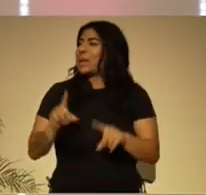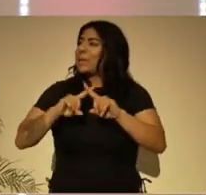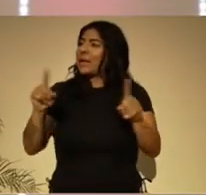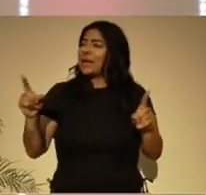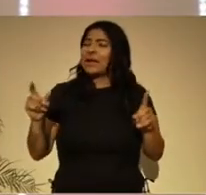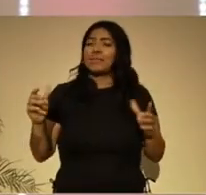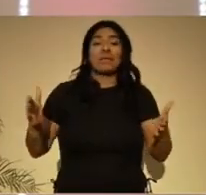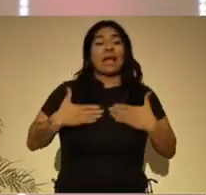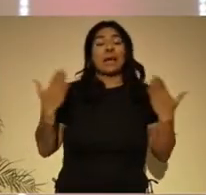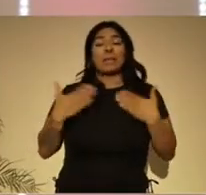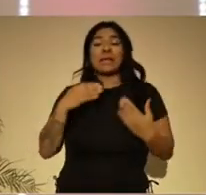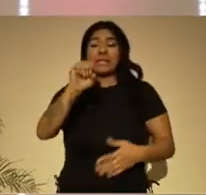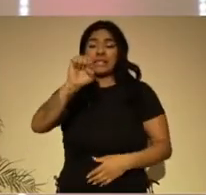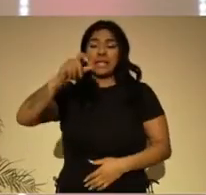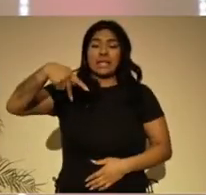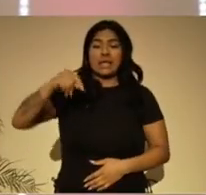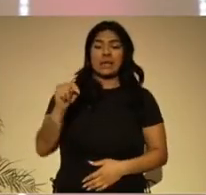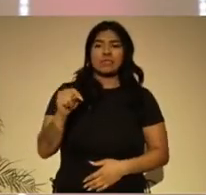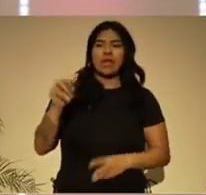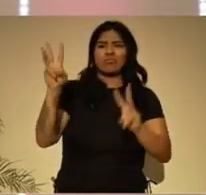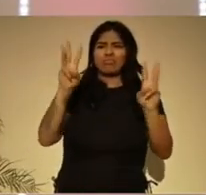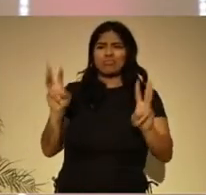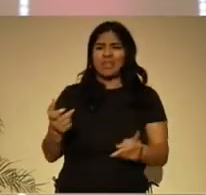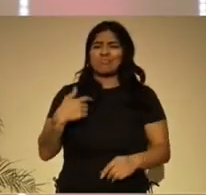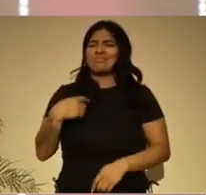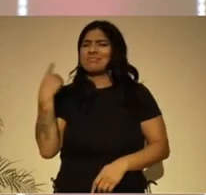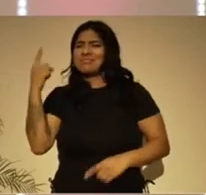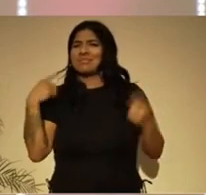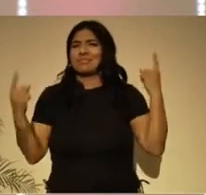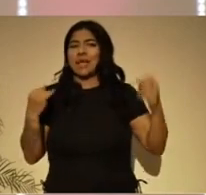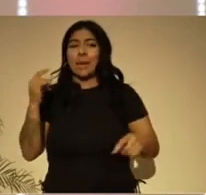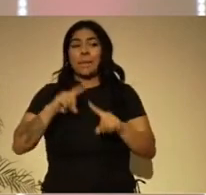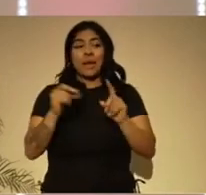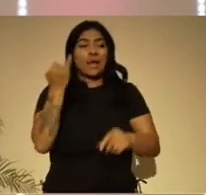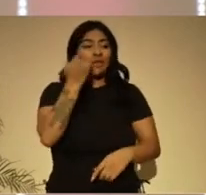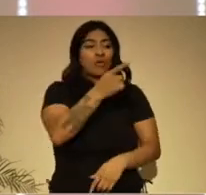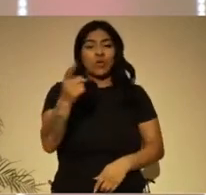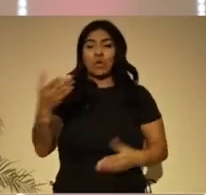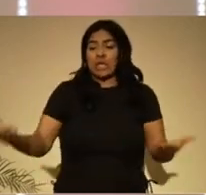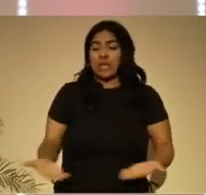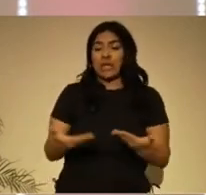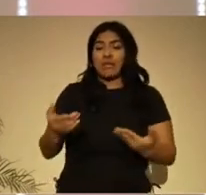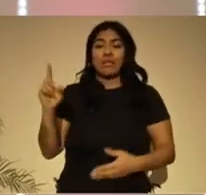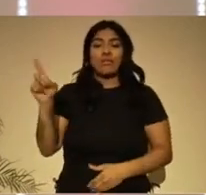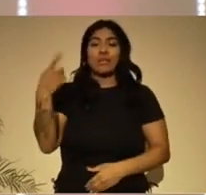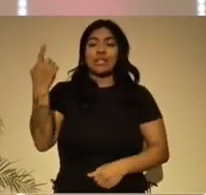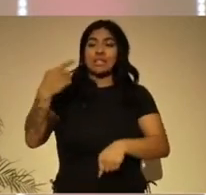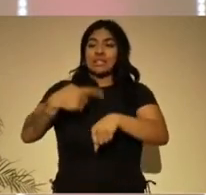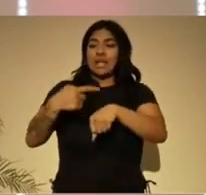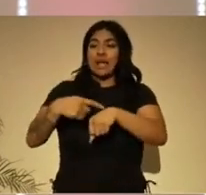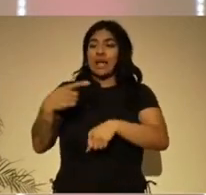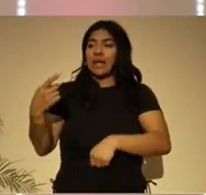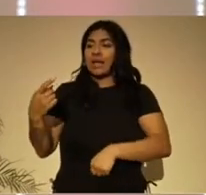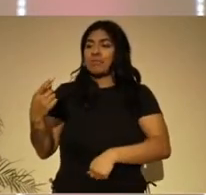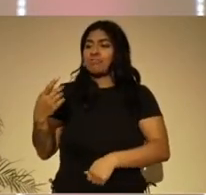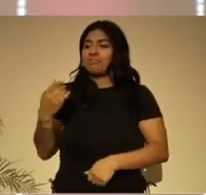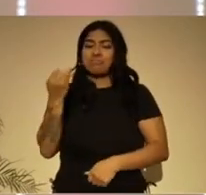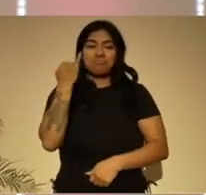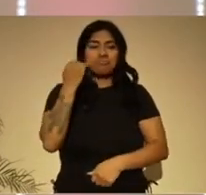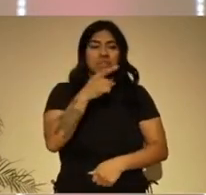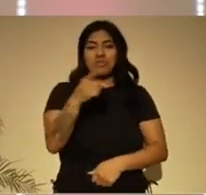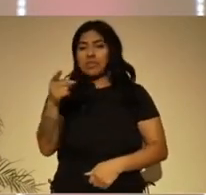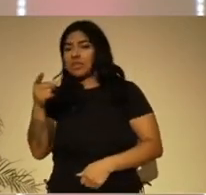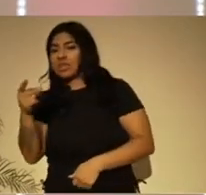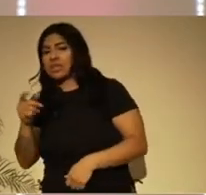Happy September. The weather's a little crazy, but if you are here for the first time, we would just like to welcome you. Anybody here for the first time? I don't mean to put you on the